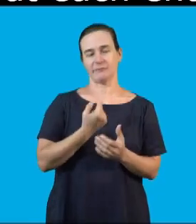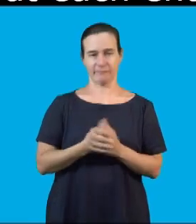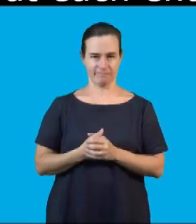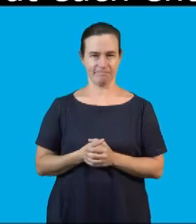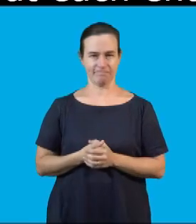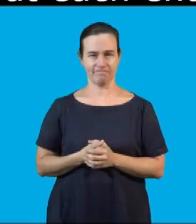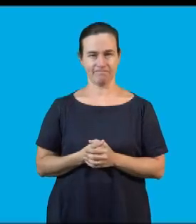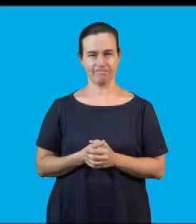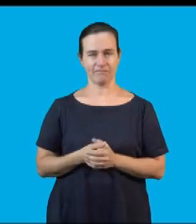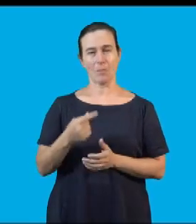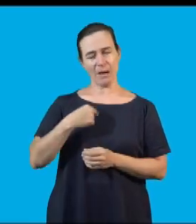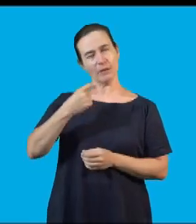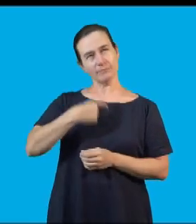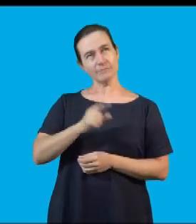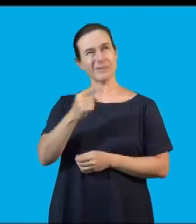reflective.